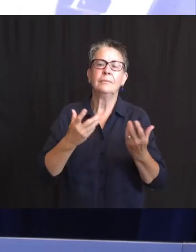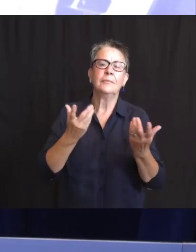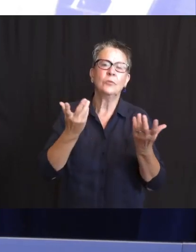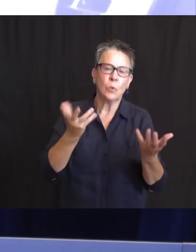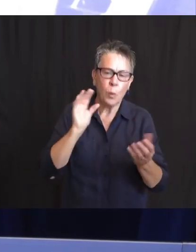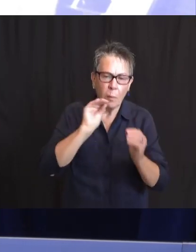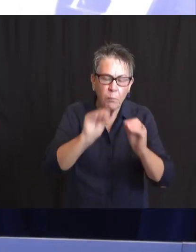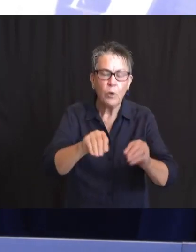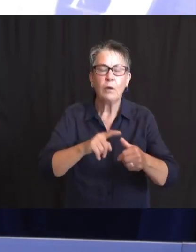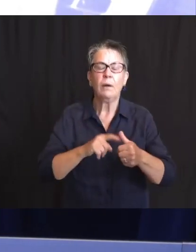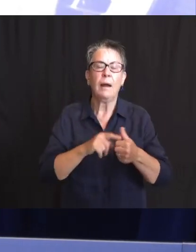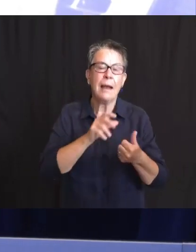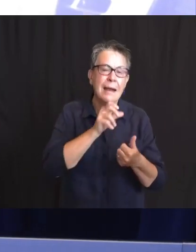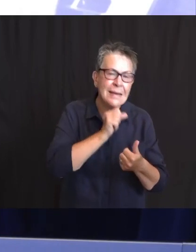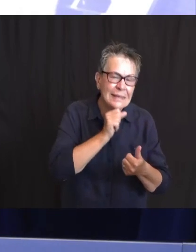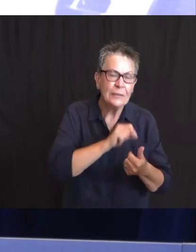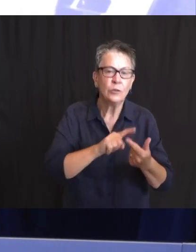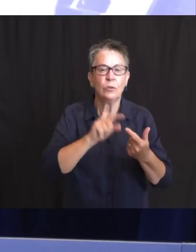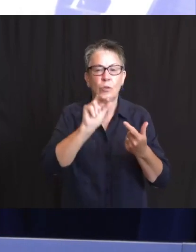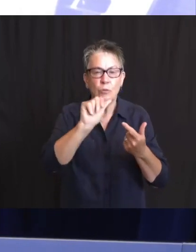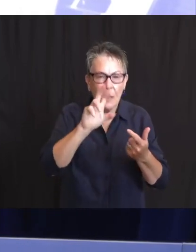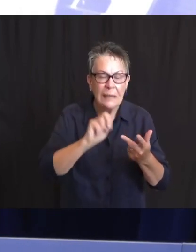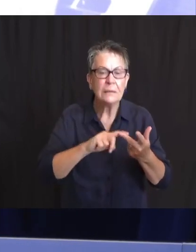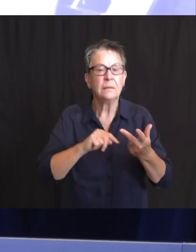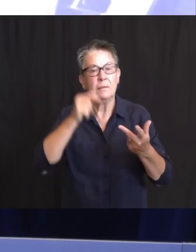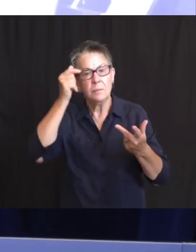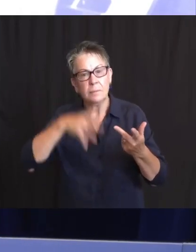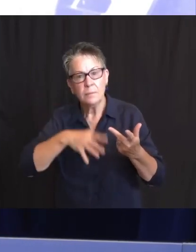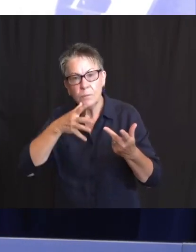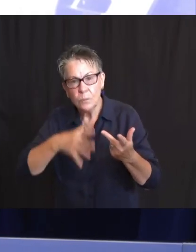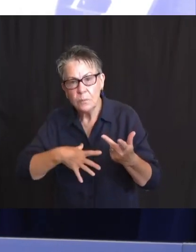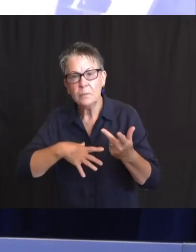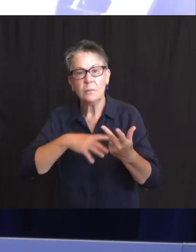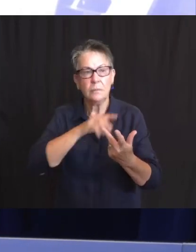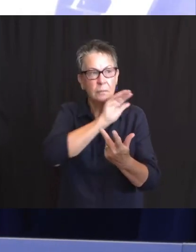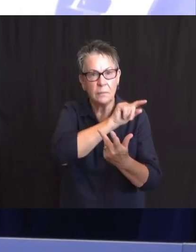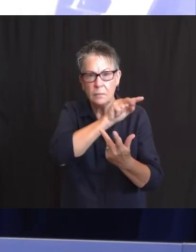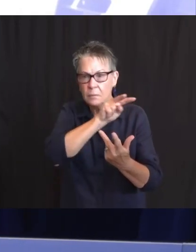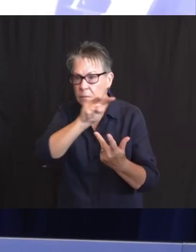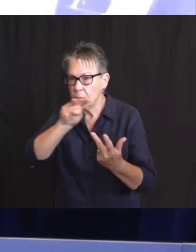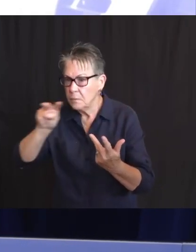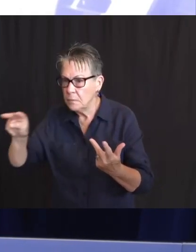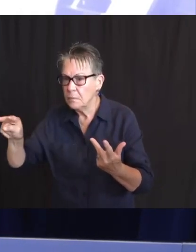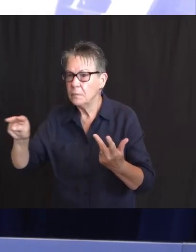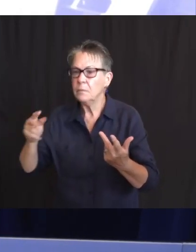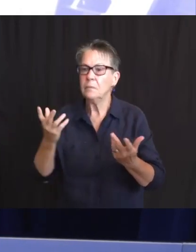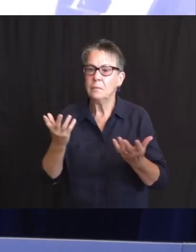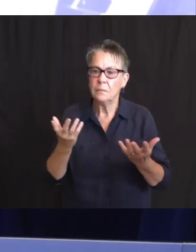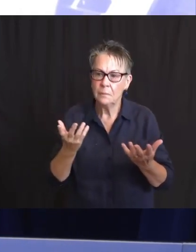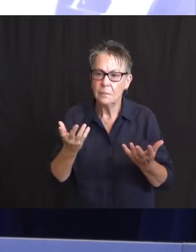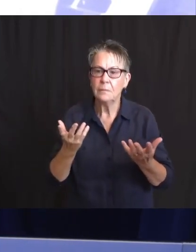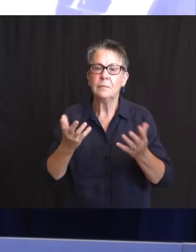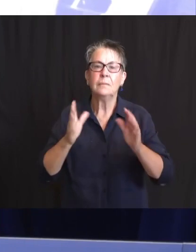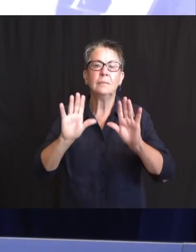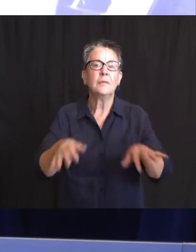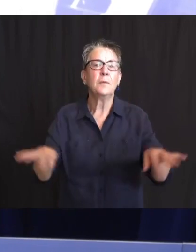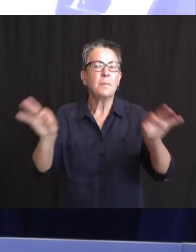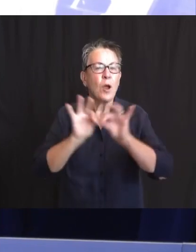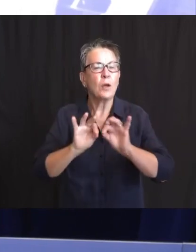report. As always, stay connected, stay safe, stay healthy, get tested, mask up, and for each